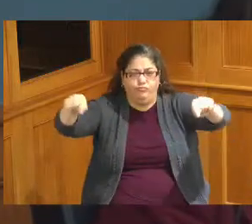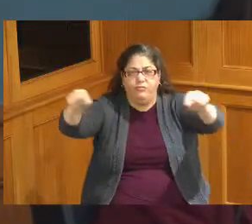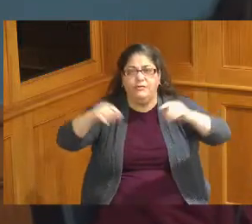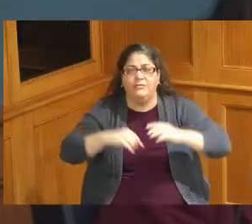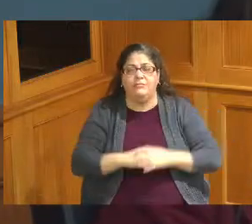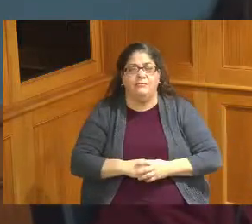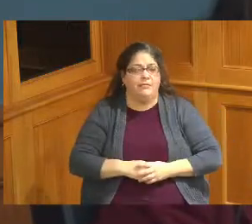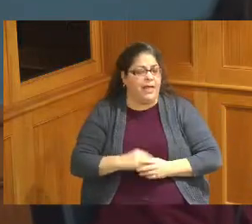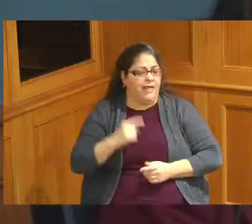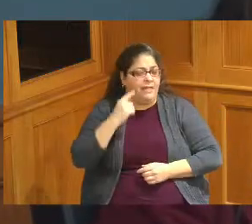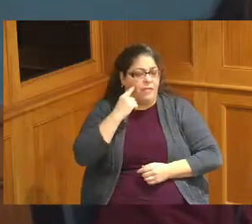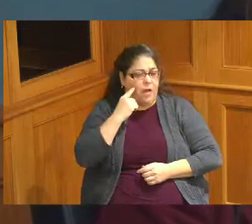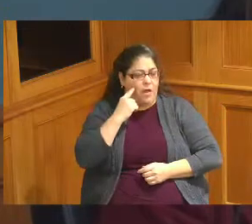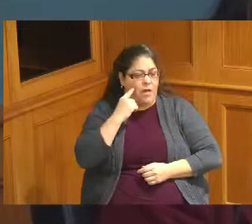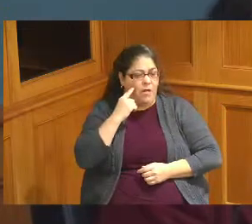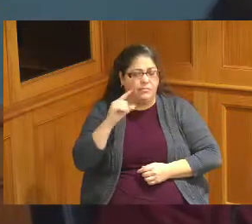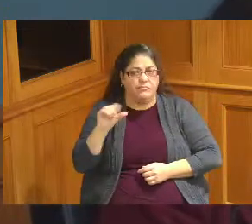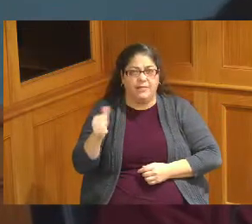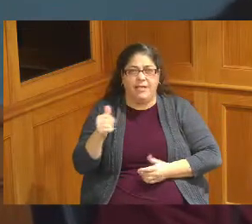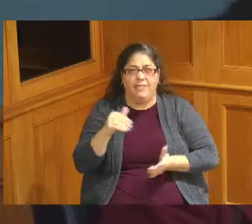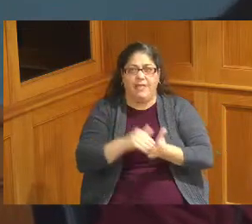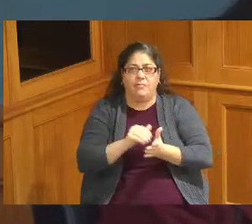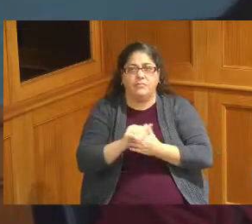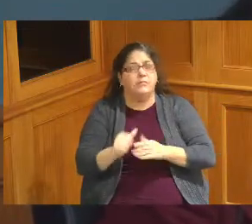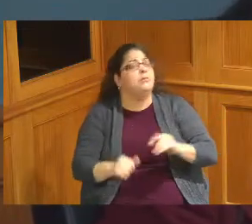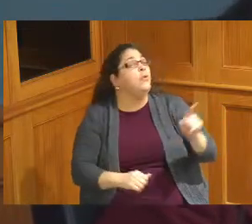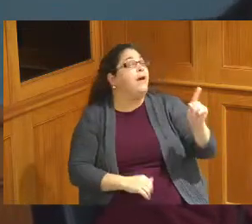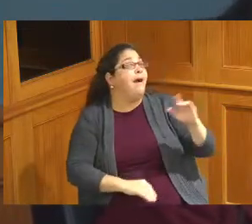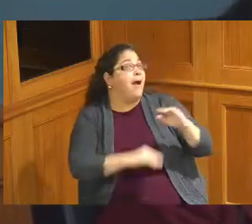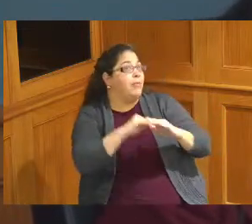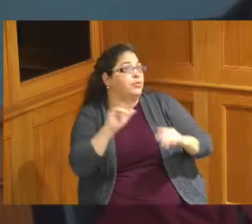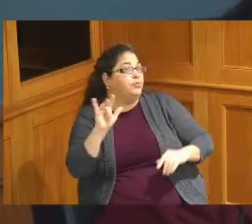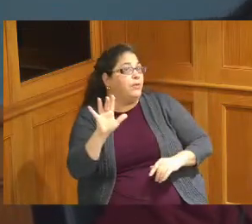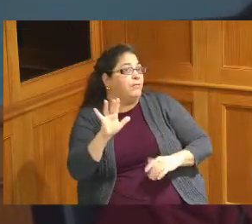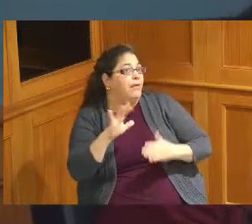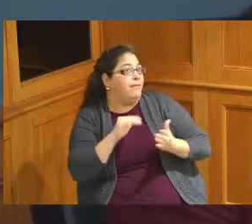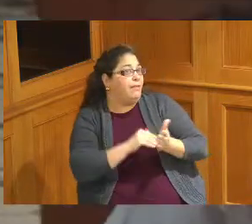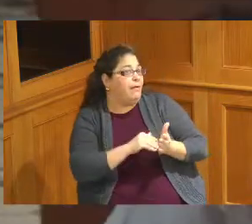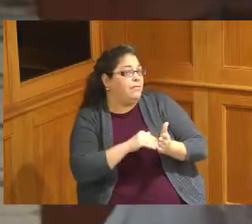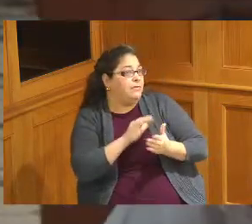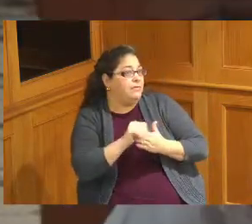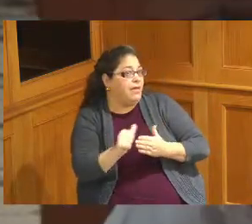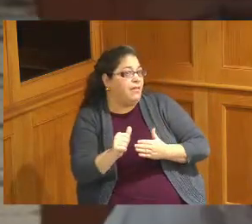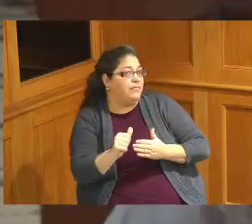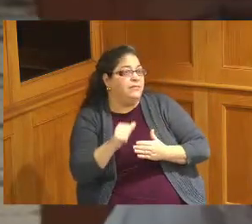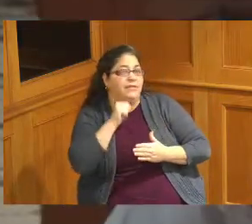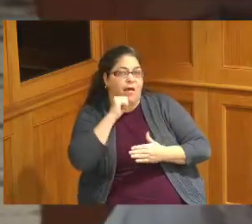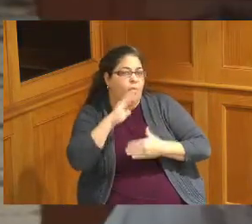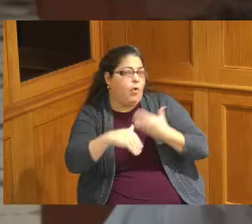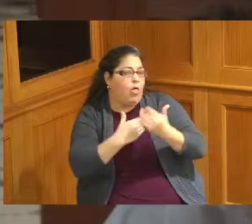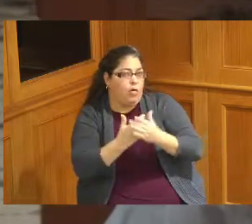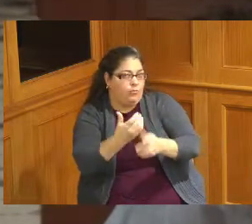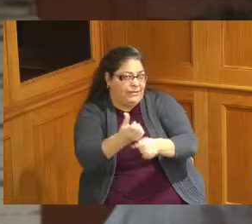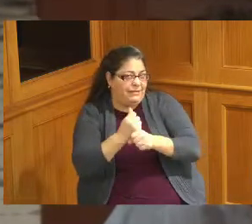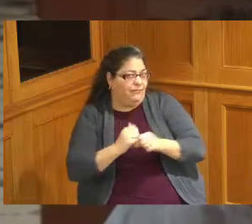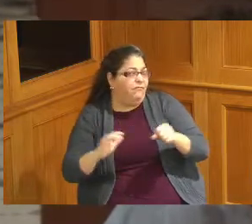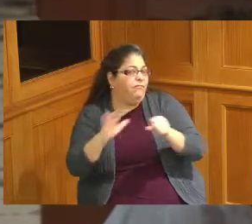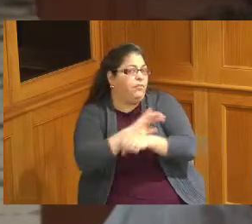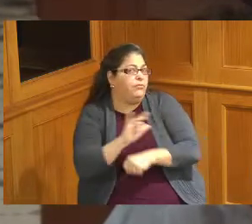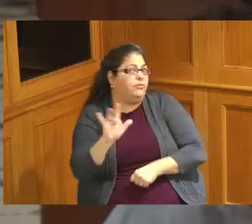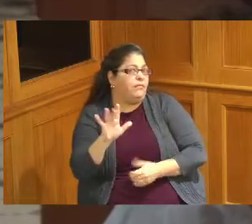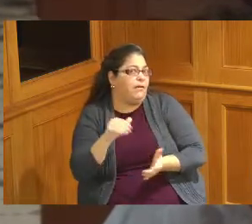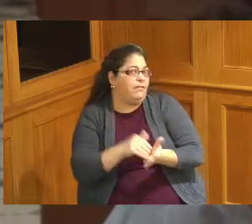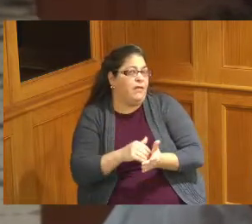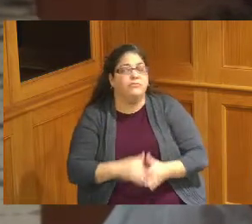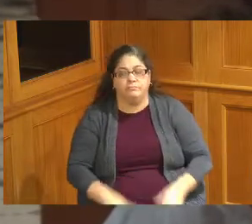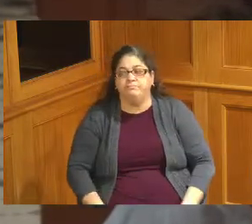much? 10,000. It was up to 25,000. Okay. We didn't know, not all of them received the full 20.